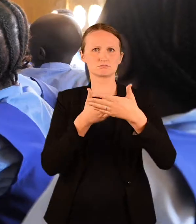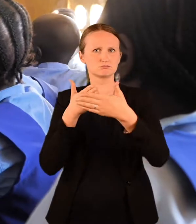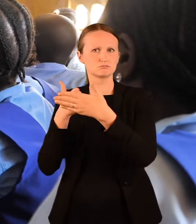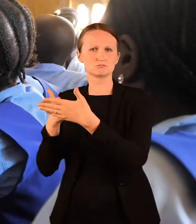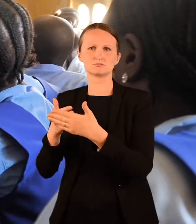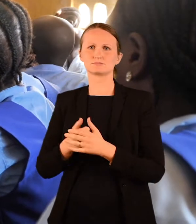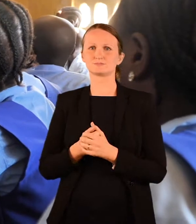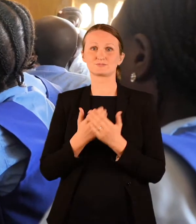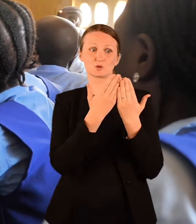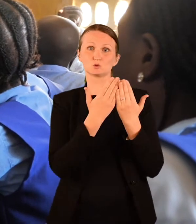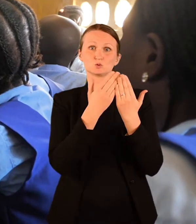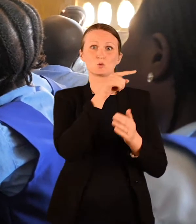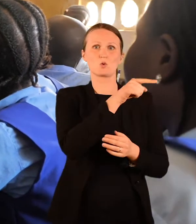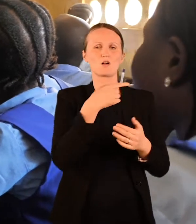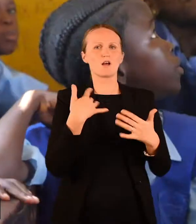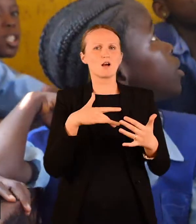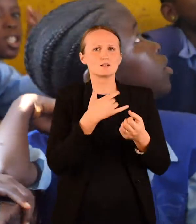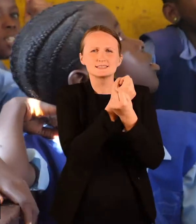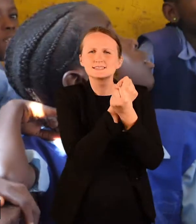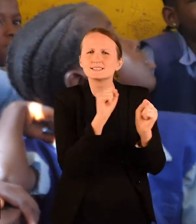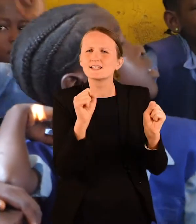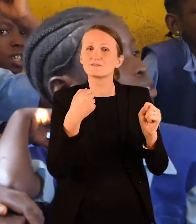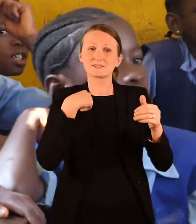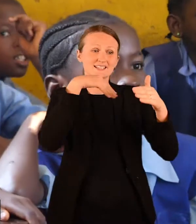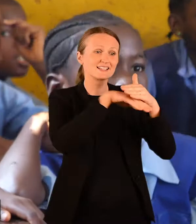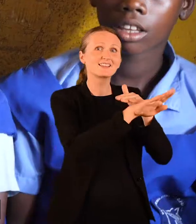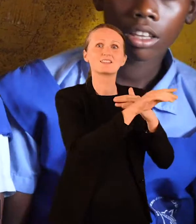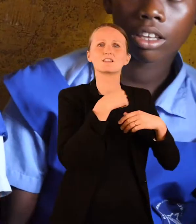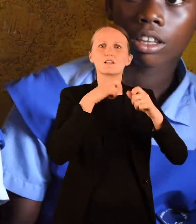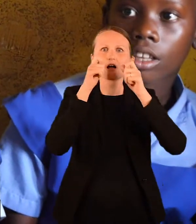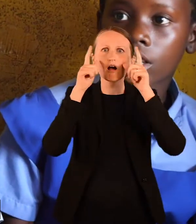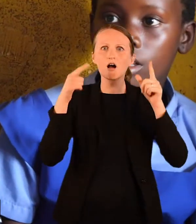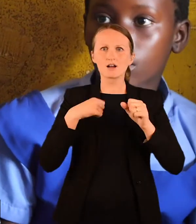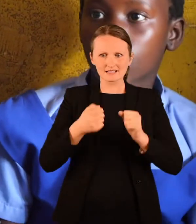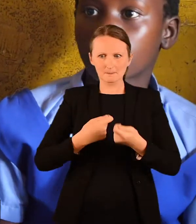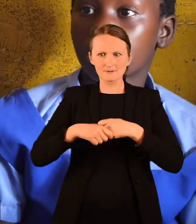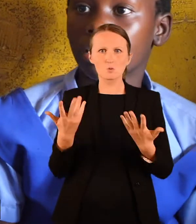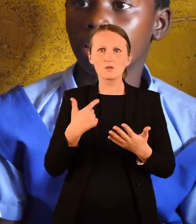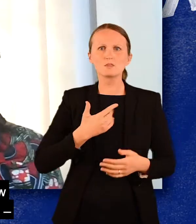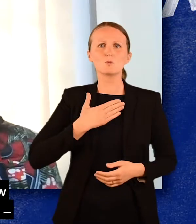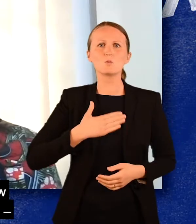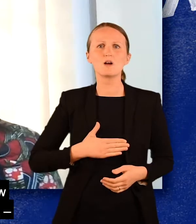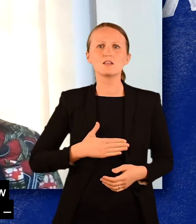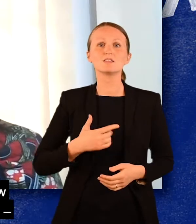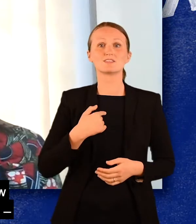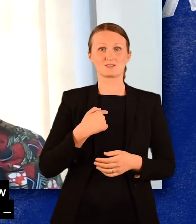lives. School was my safe space. It was where I realized I could be anything I wanted. I work with adolescent